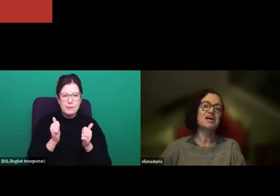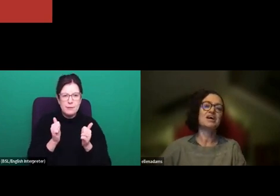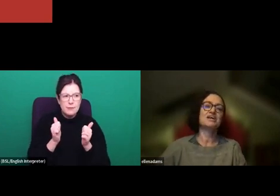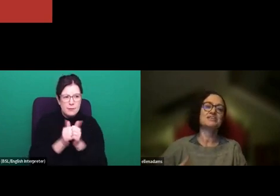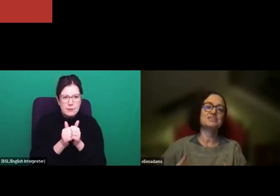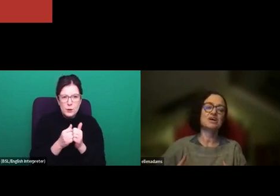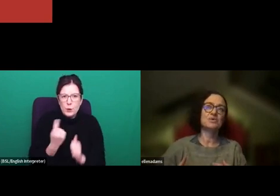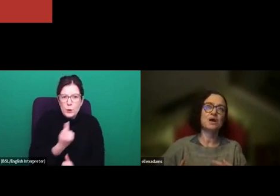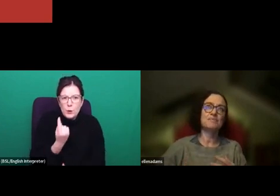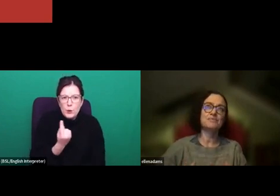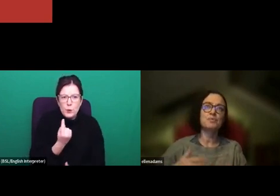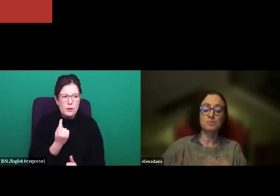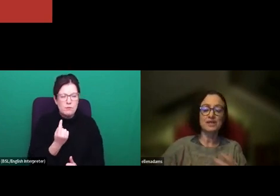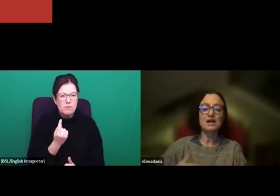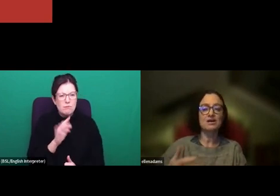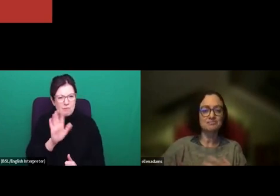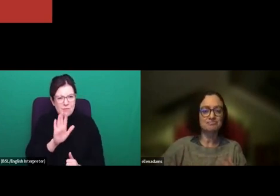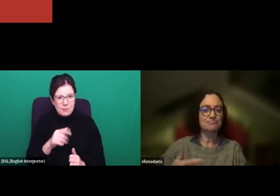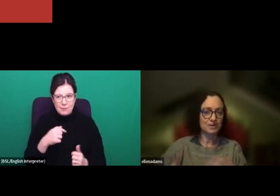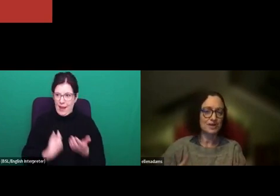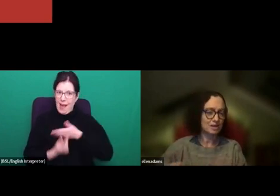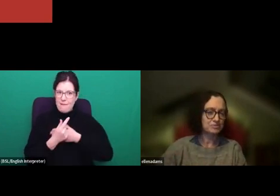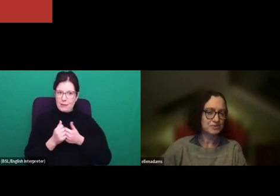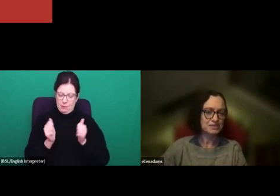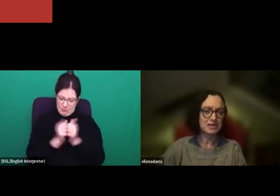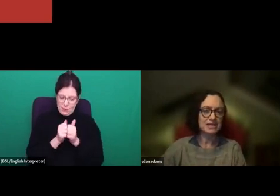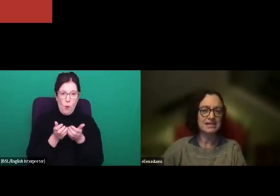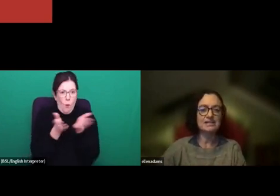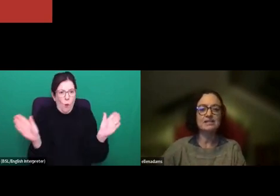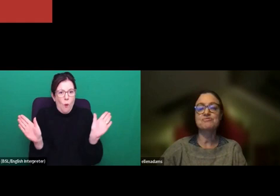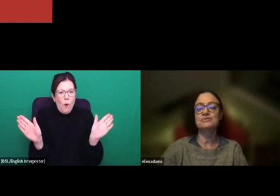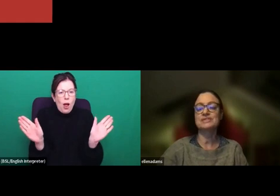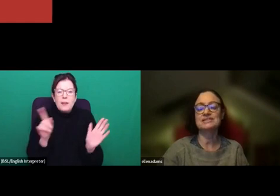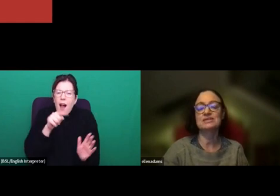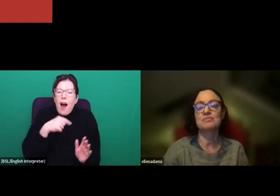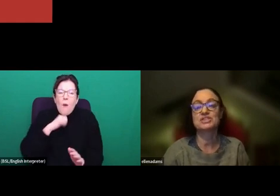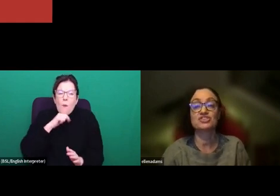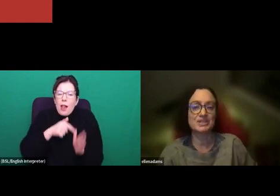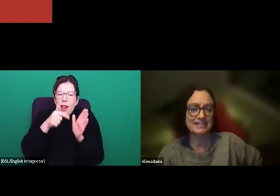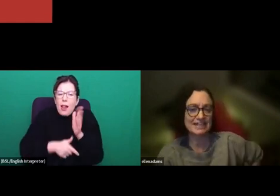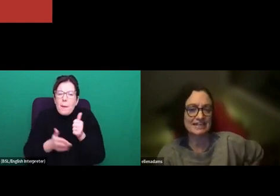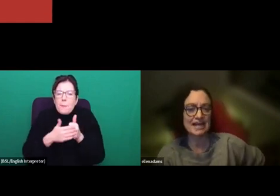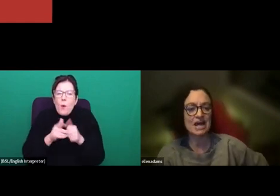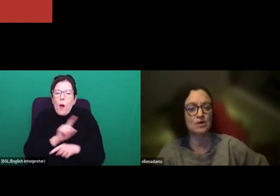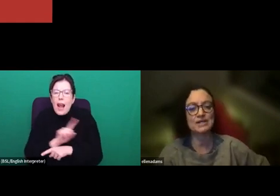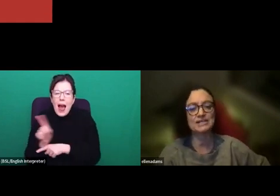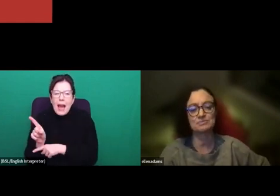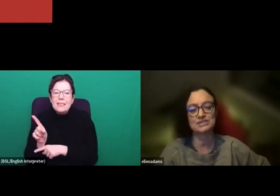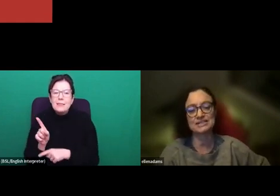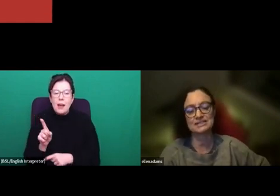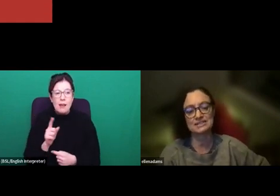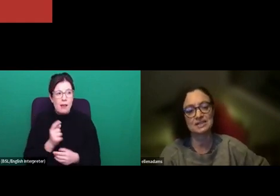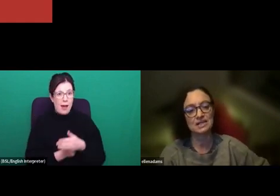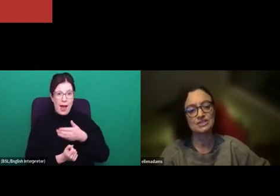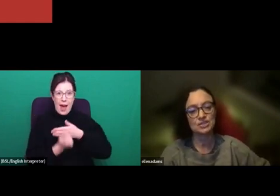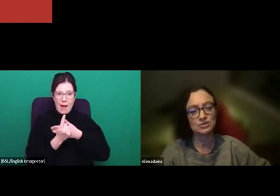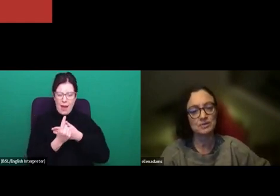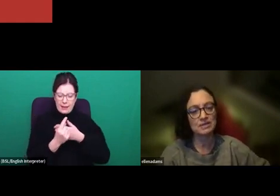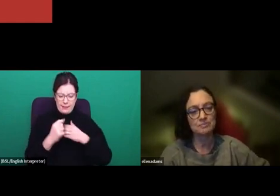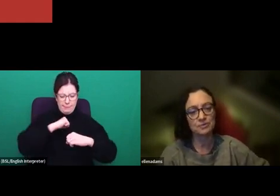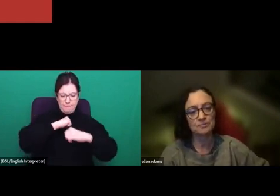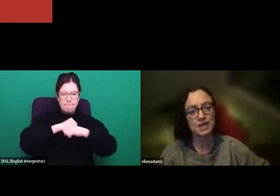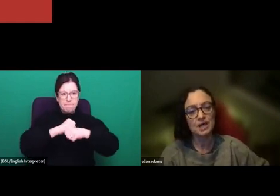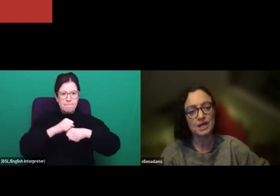everyone. So we are, and I come to explain it, in the process of tweaking how it's presented